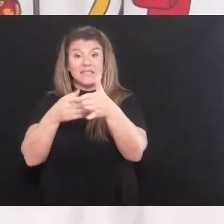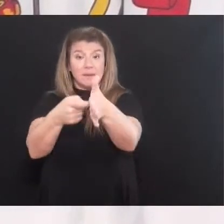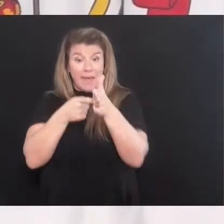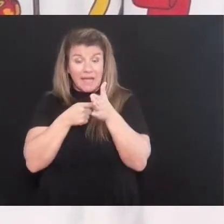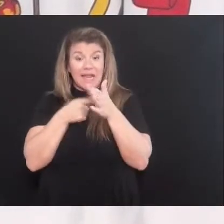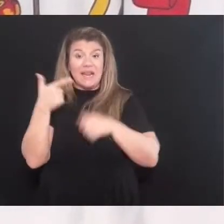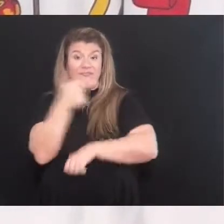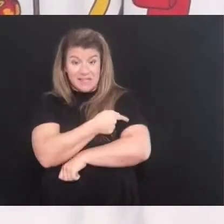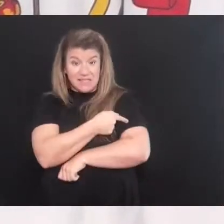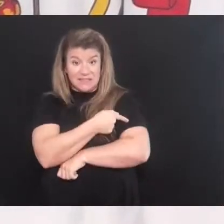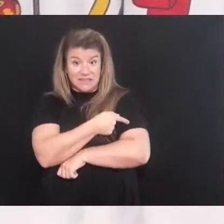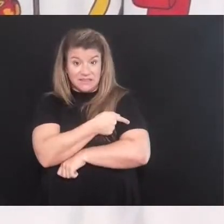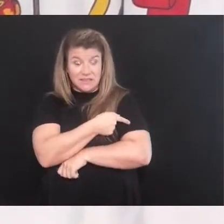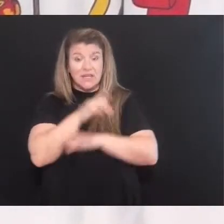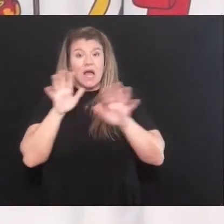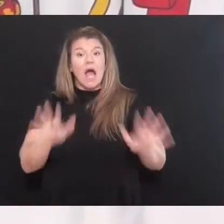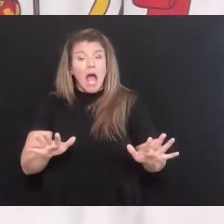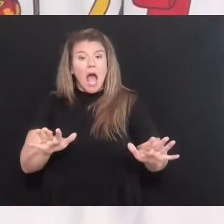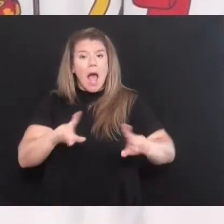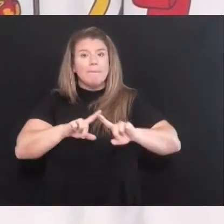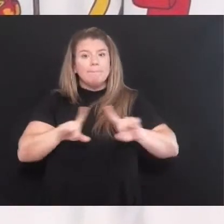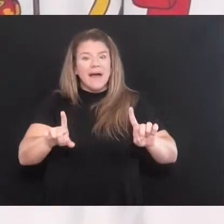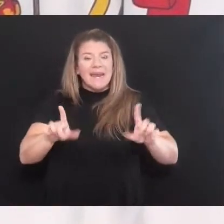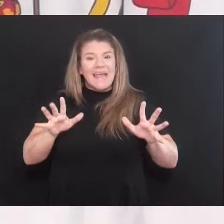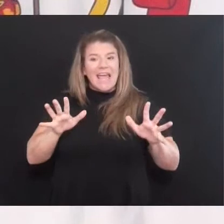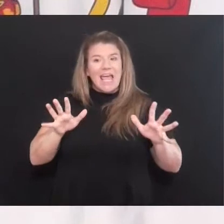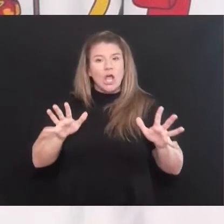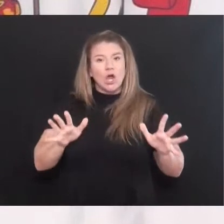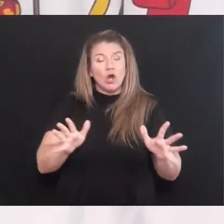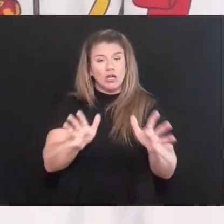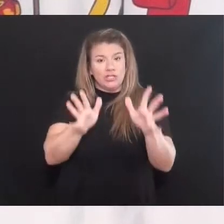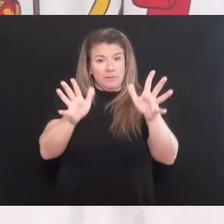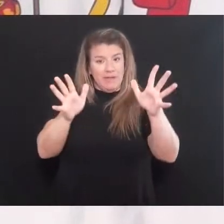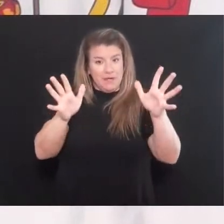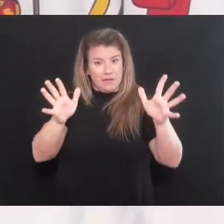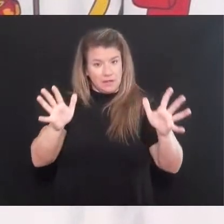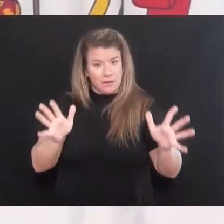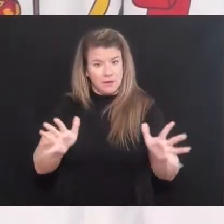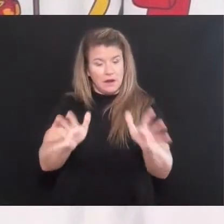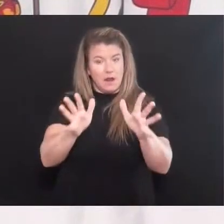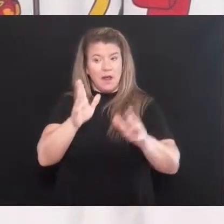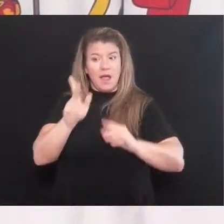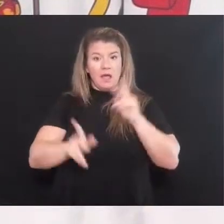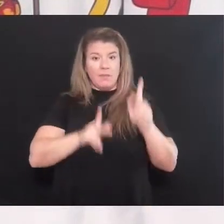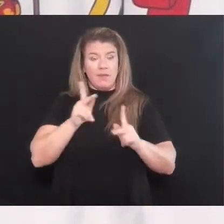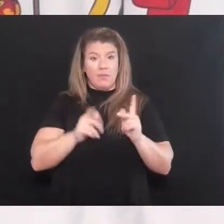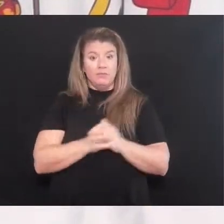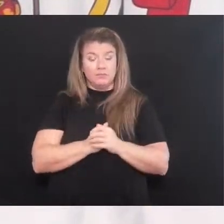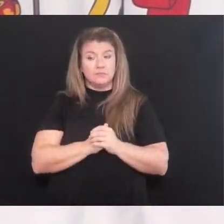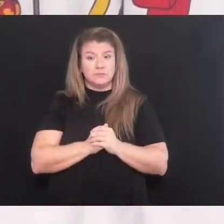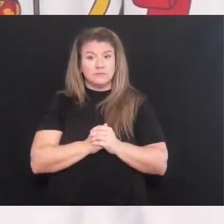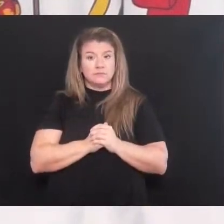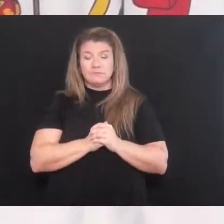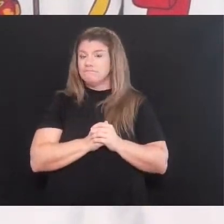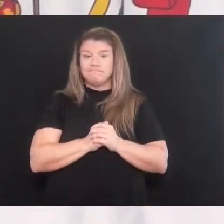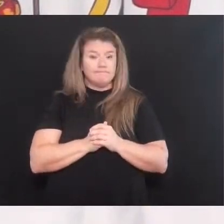vaccines, you know, but encouragement of people with no qualifications or